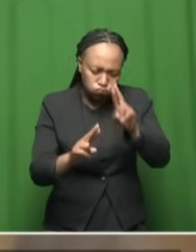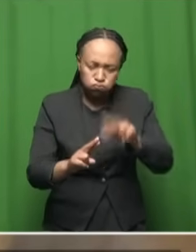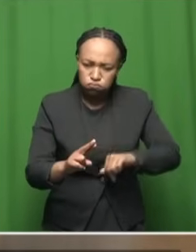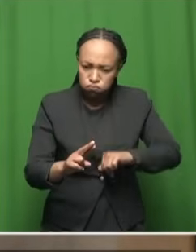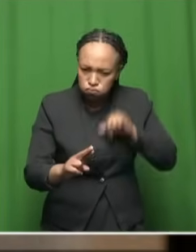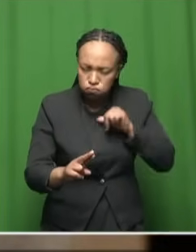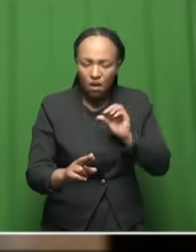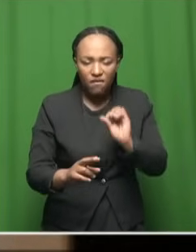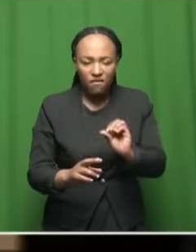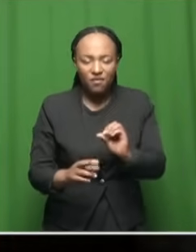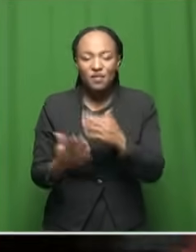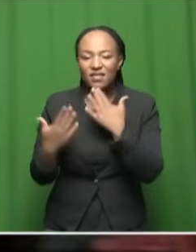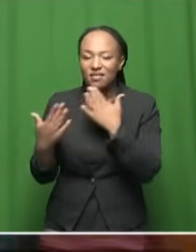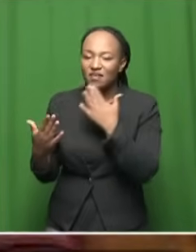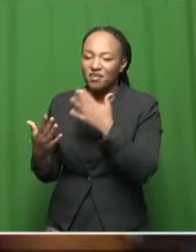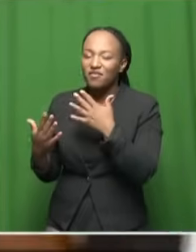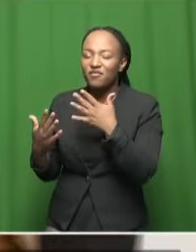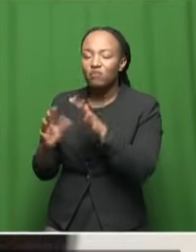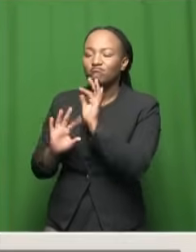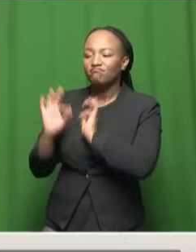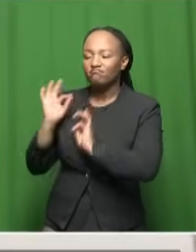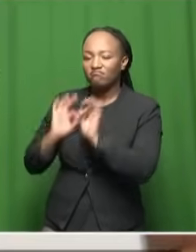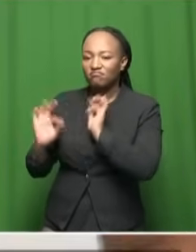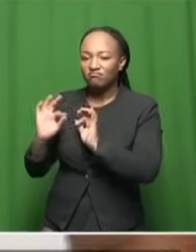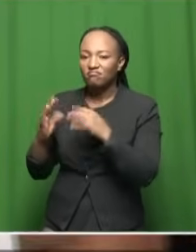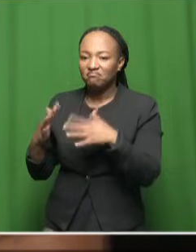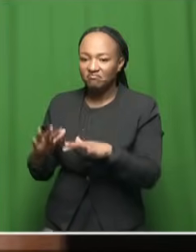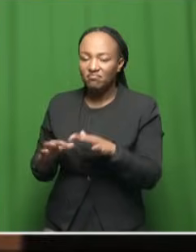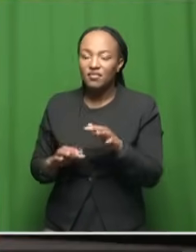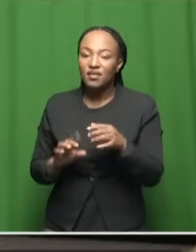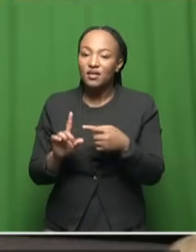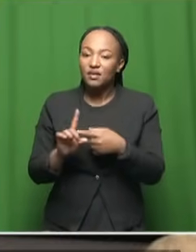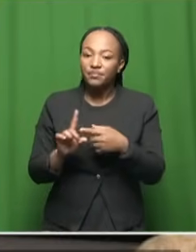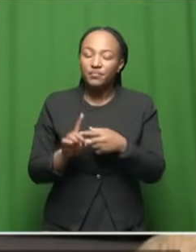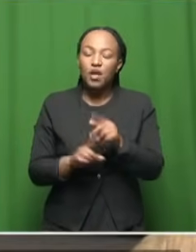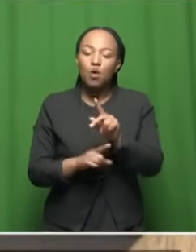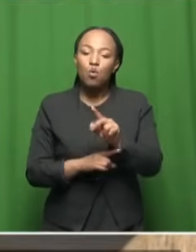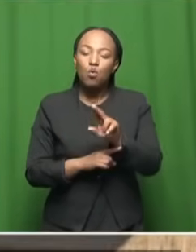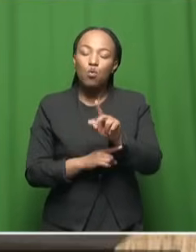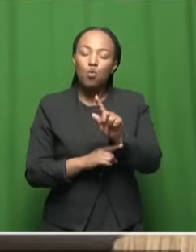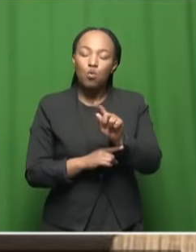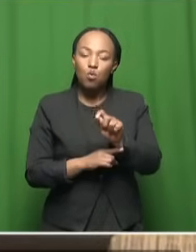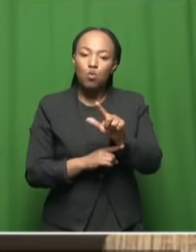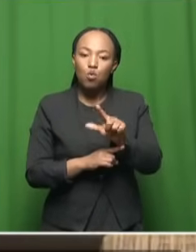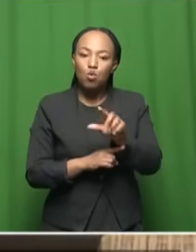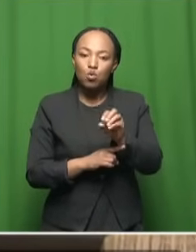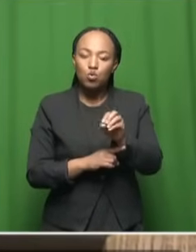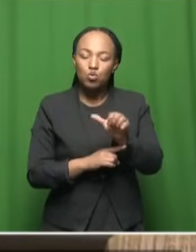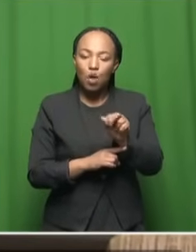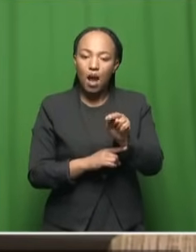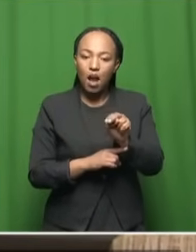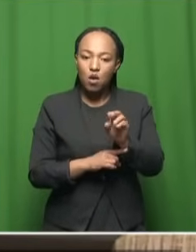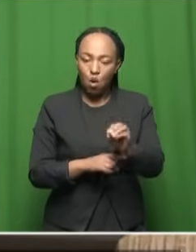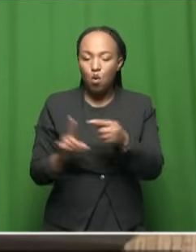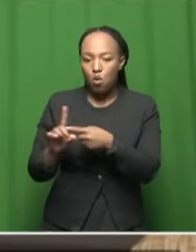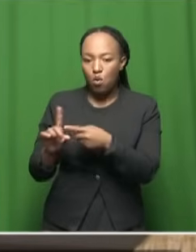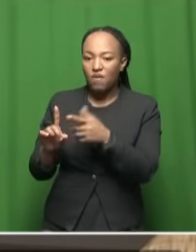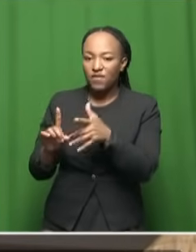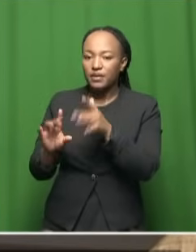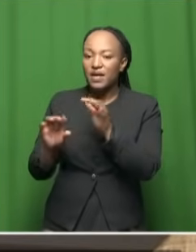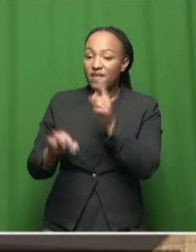Okay, thank you so much for taking the time to speak to us. There you have it. That is Kutlwana Mwerane, who is a first-time voter,